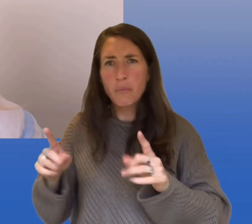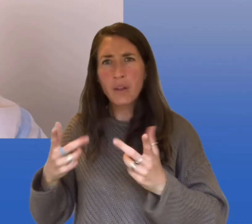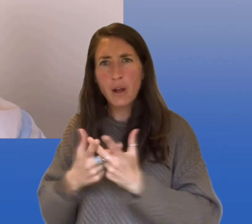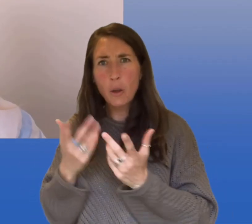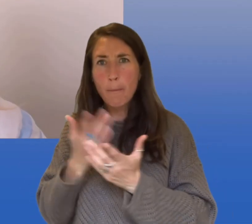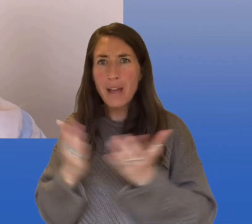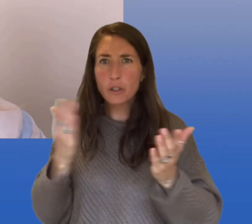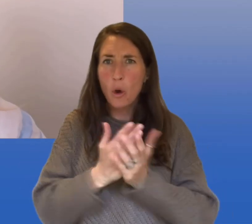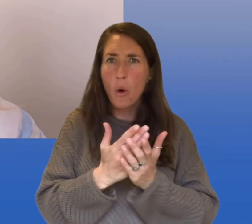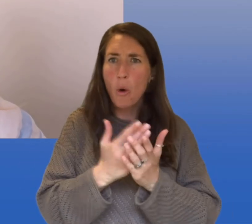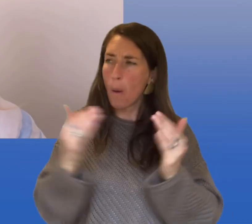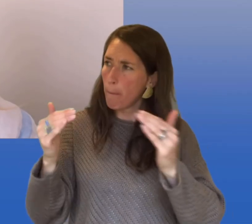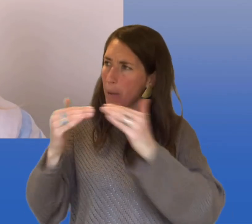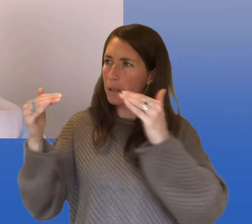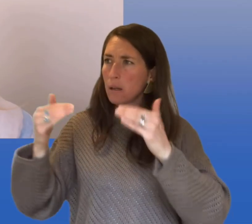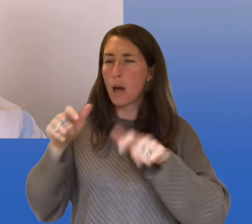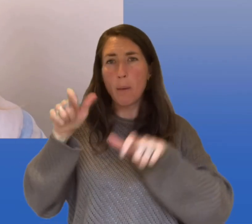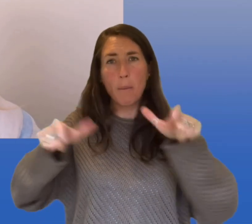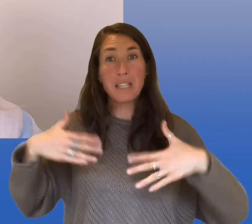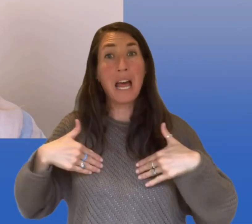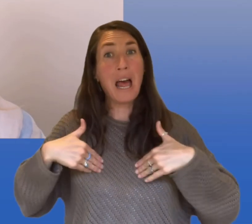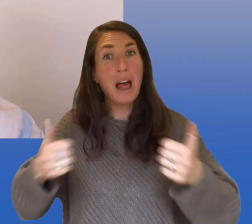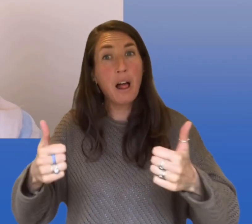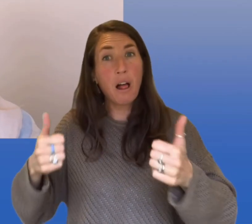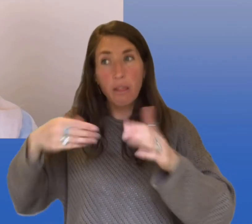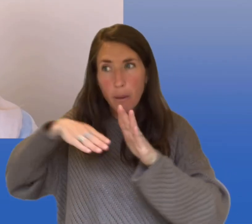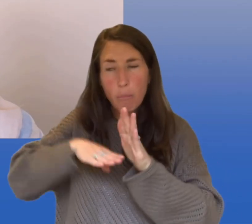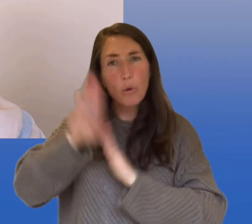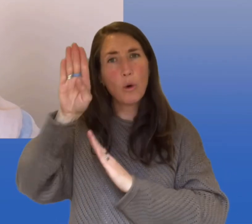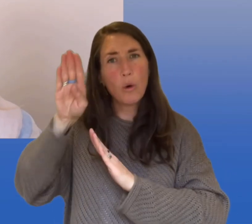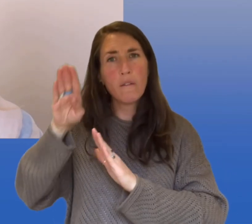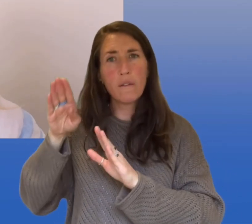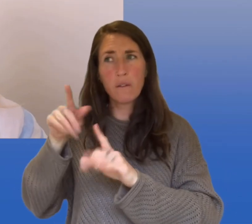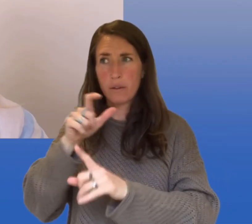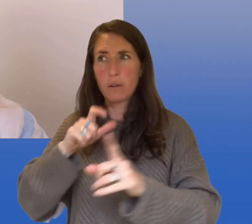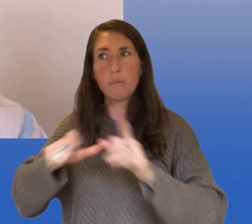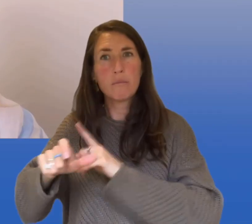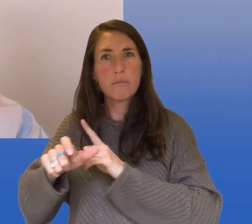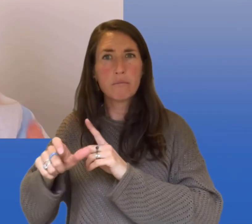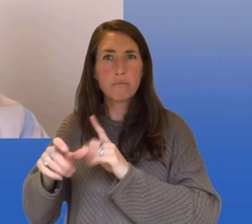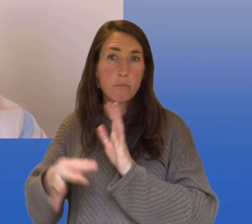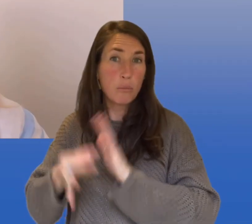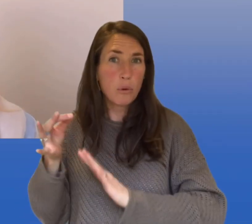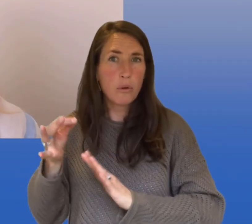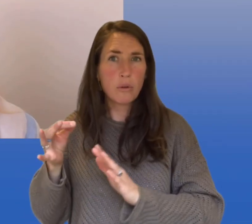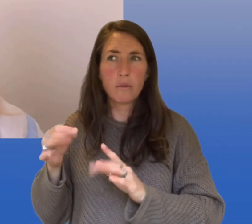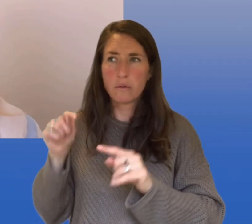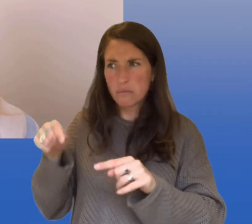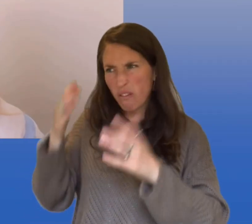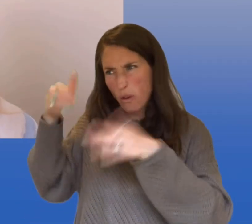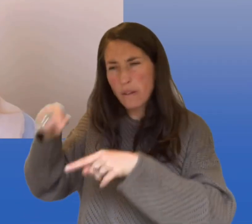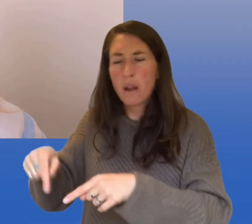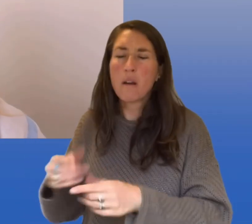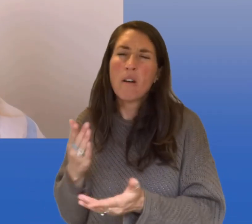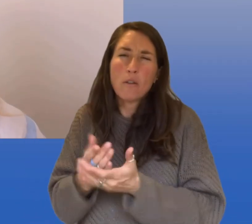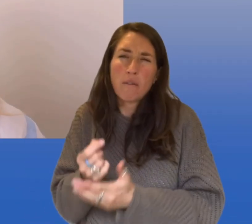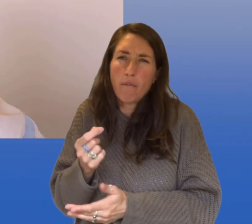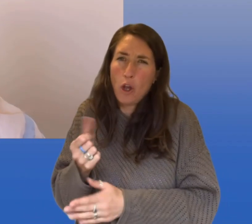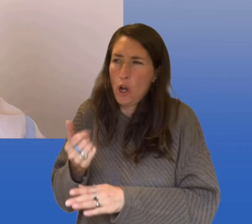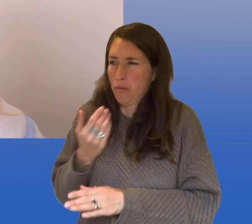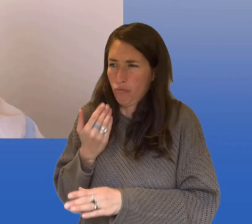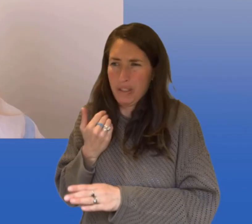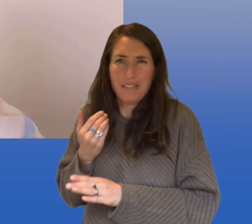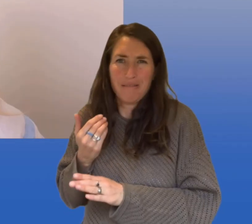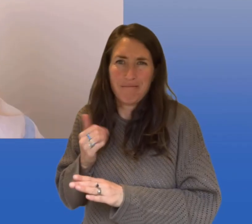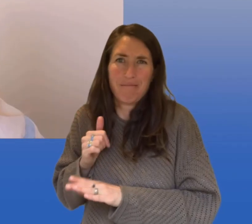ourselves to that population health agenda in a way that really makes a difference for our communities. So it's obviously, it's at the very early